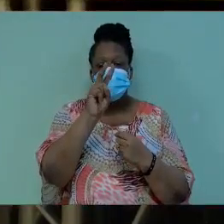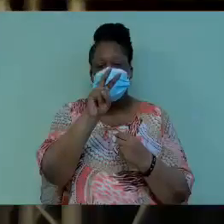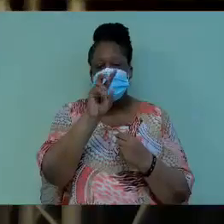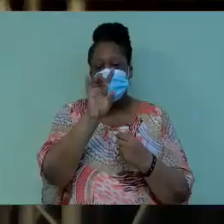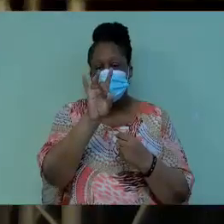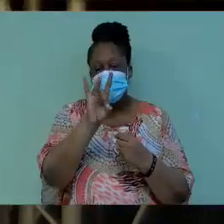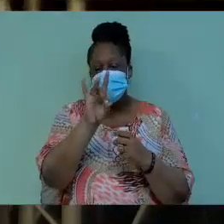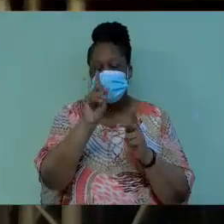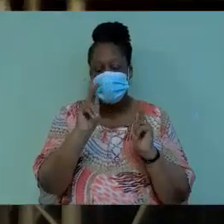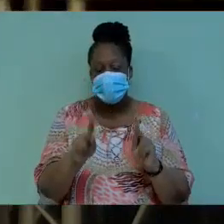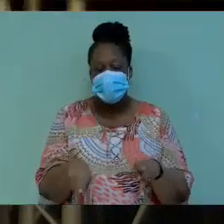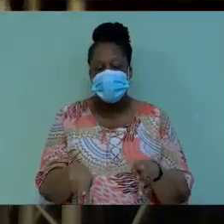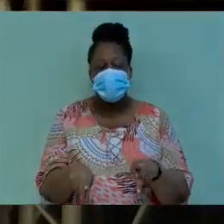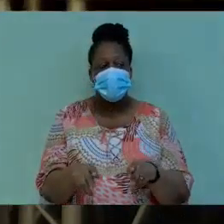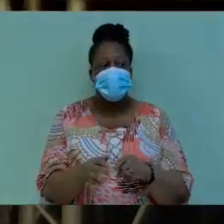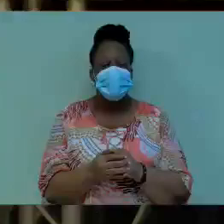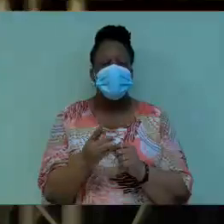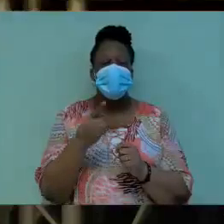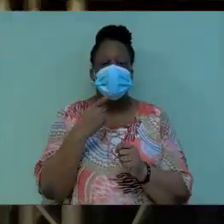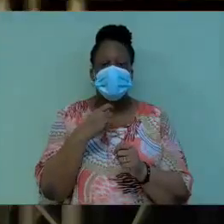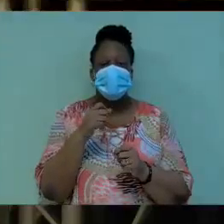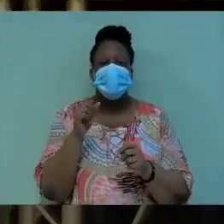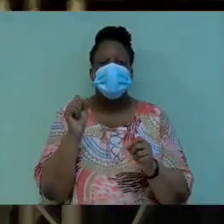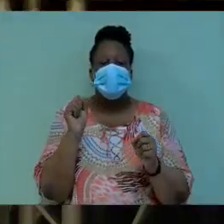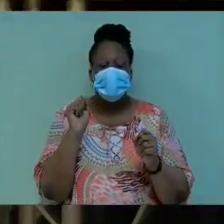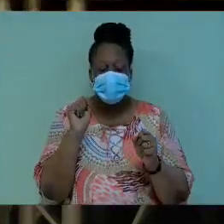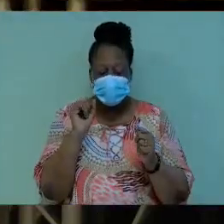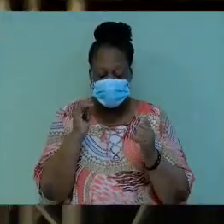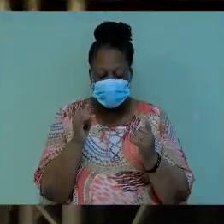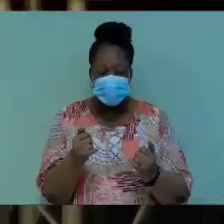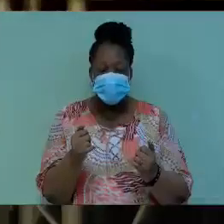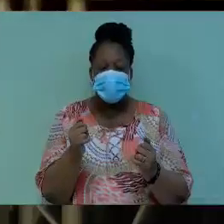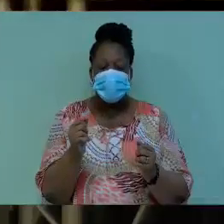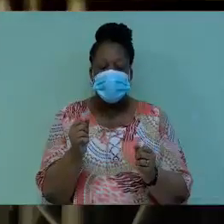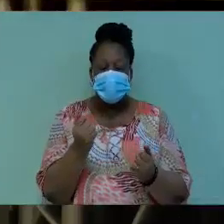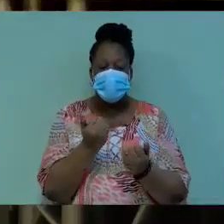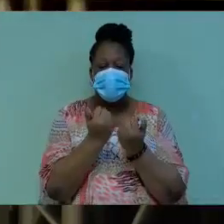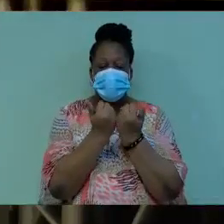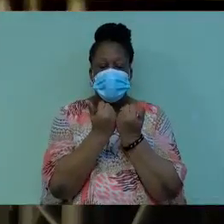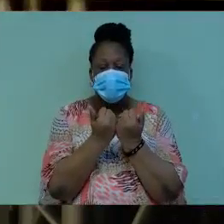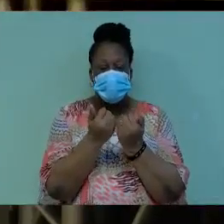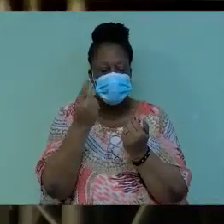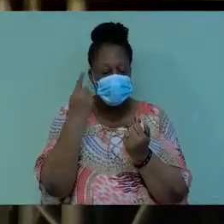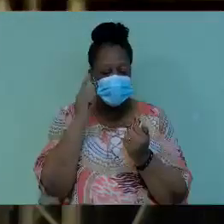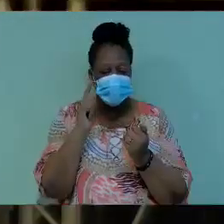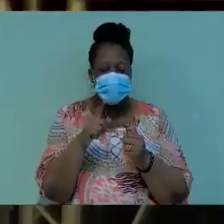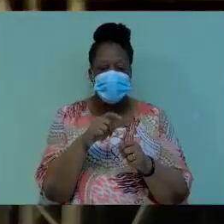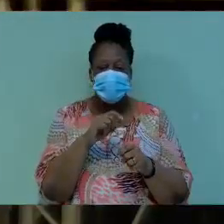persons committing offenses under the emergency regulations.